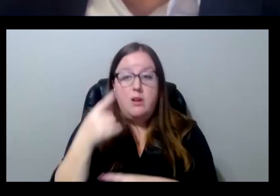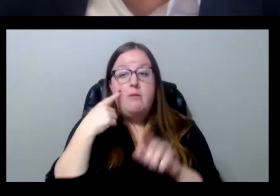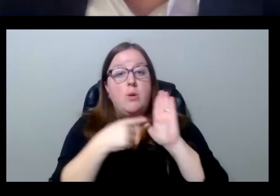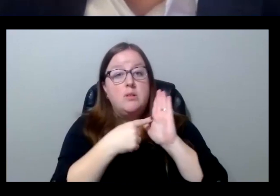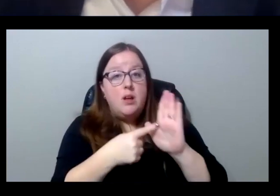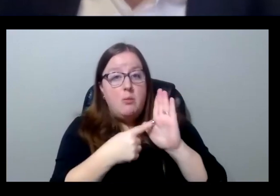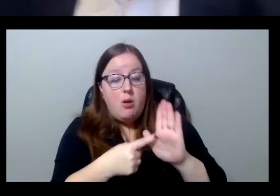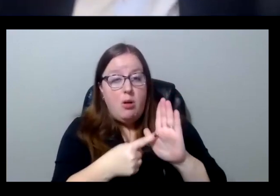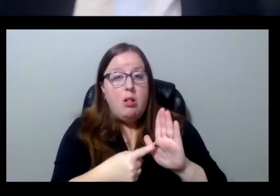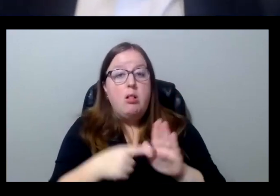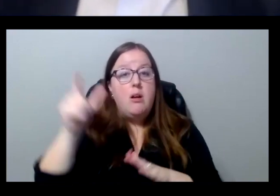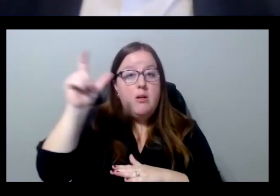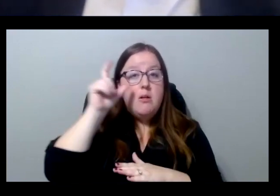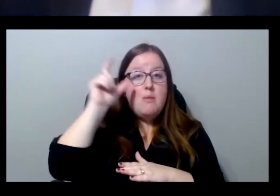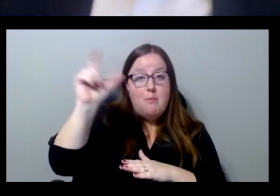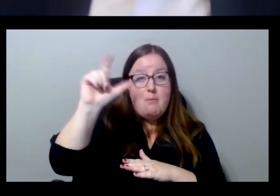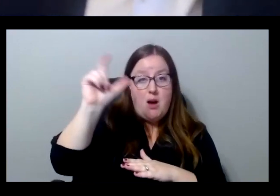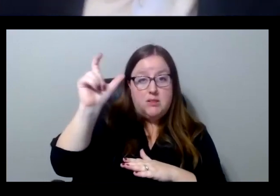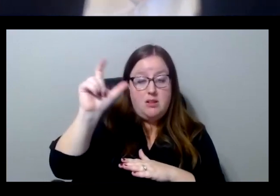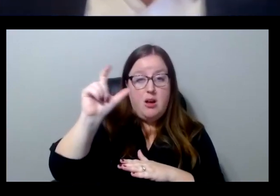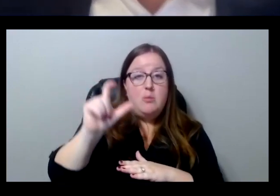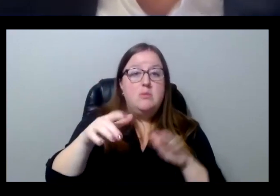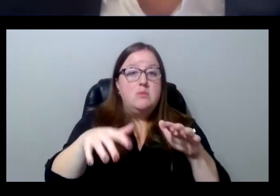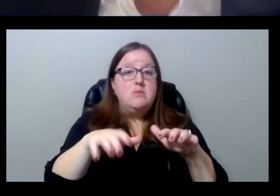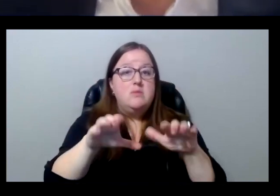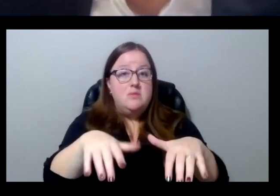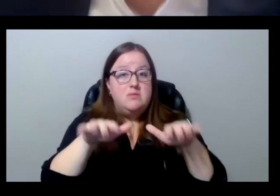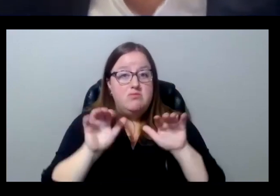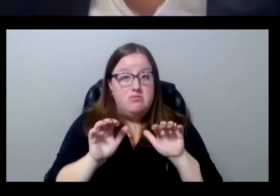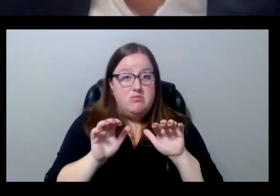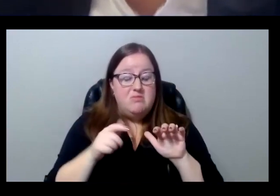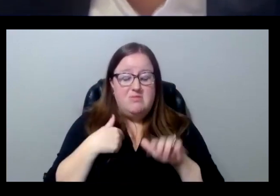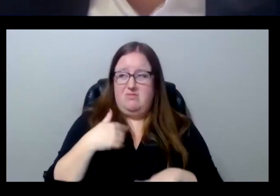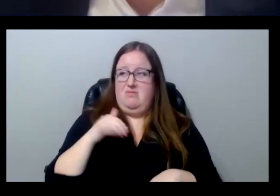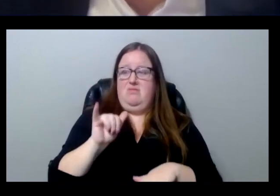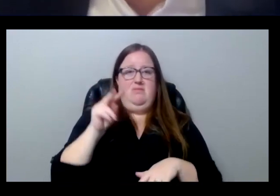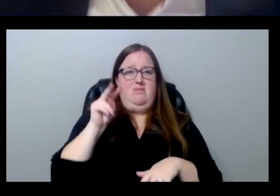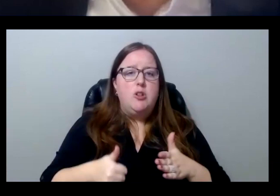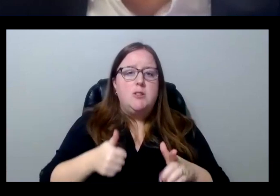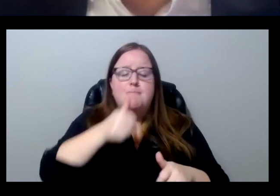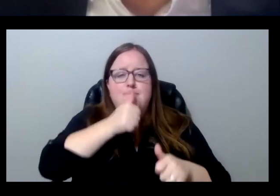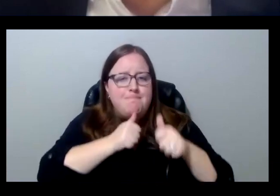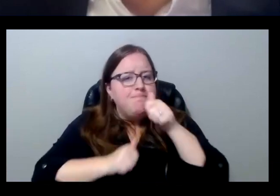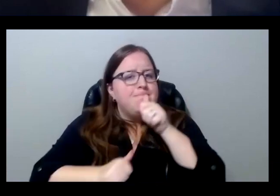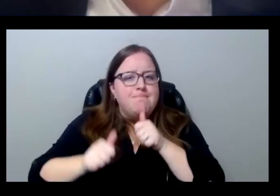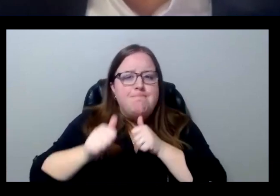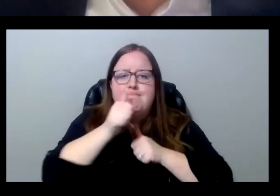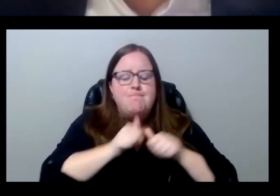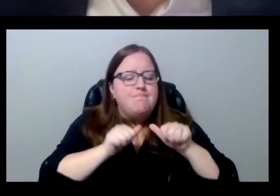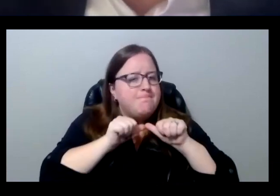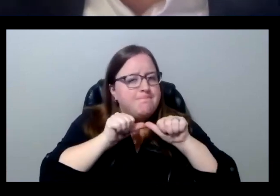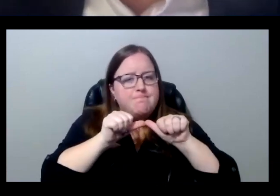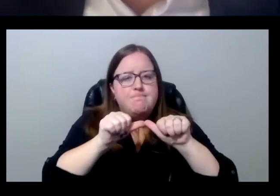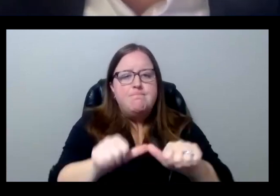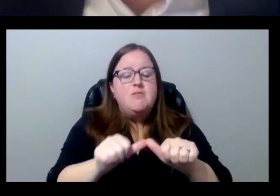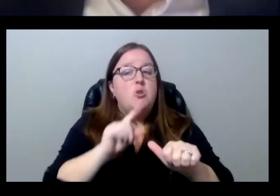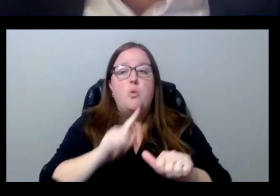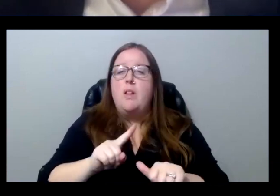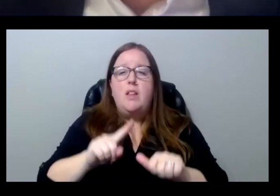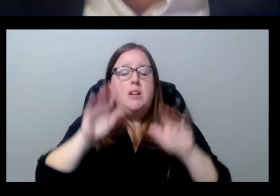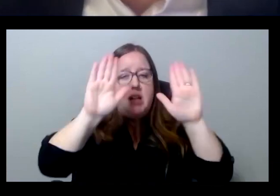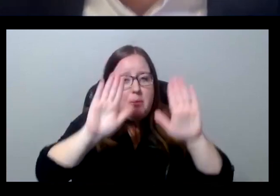and this is a few years ago. Satko wrote the foreword for my book, and he was quite instrumental in helping me